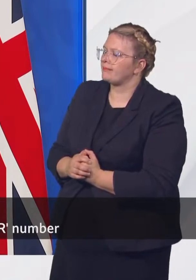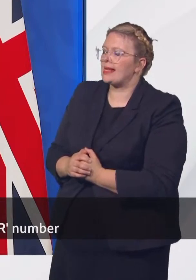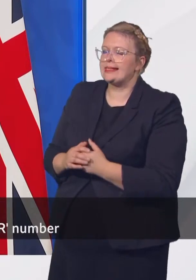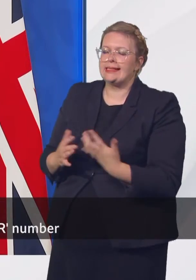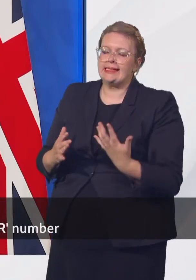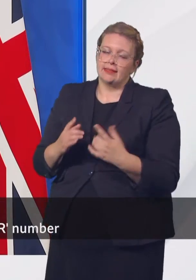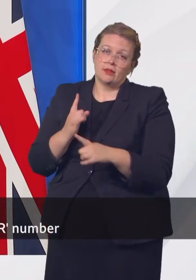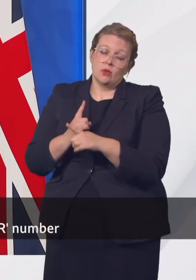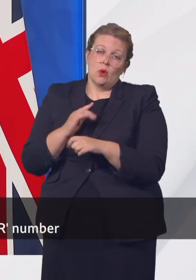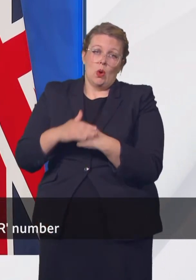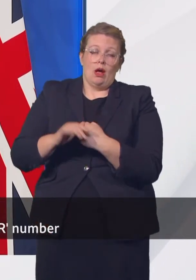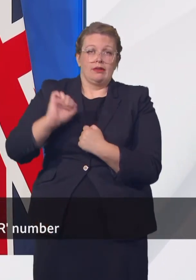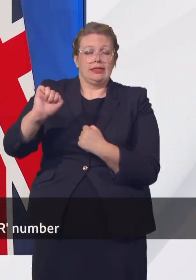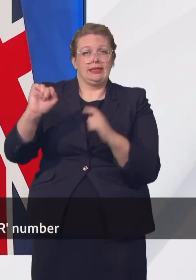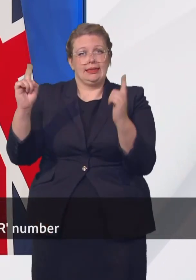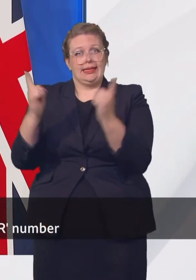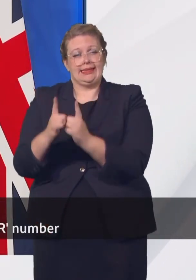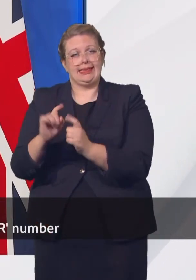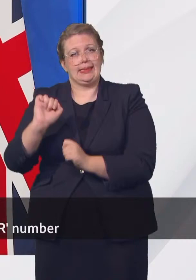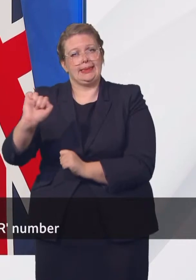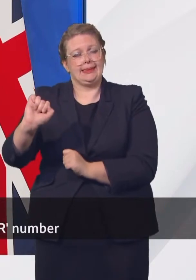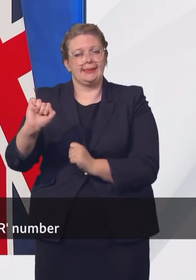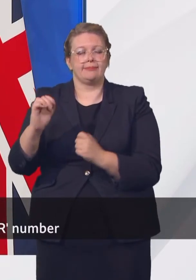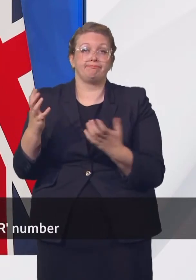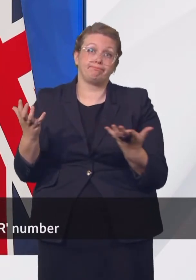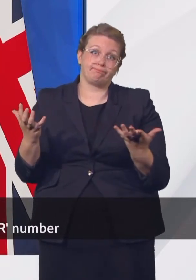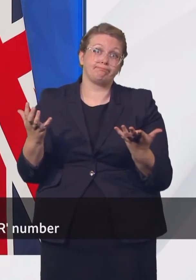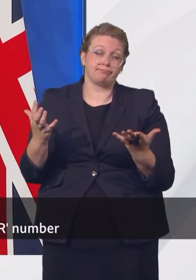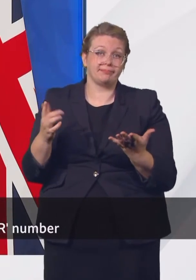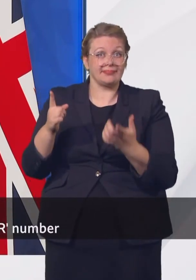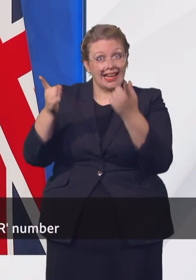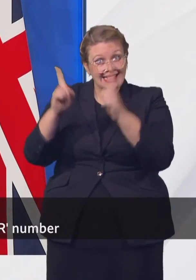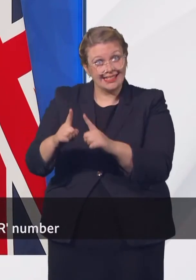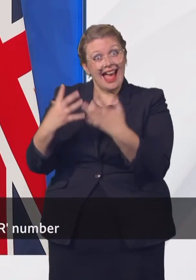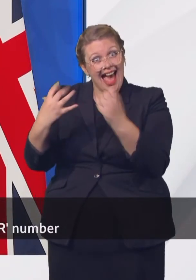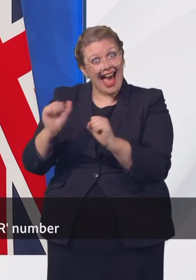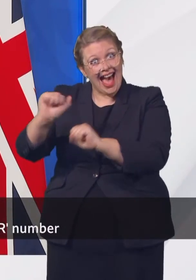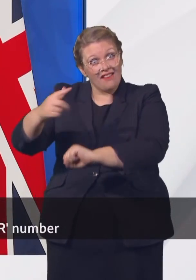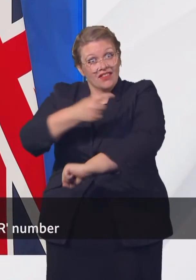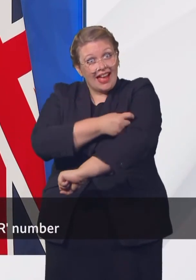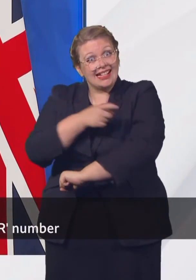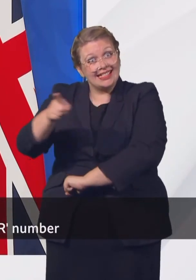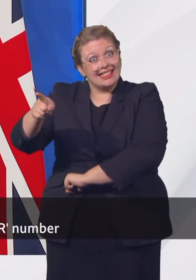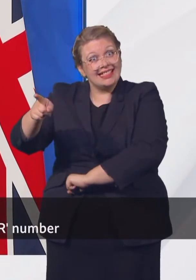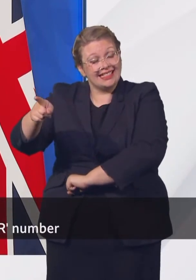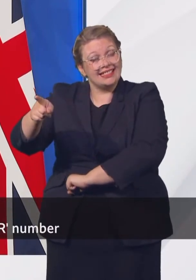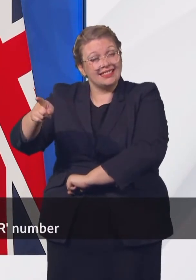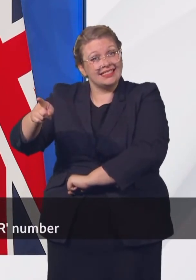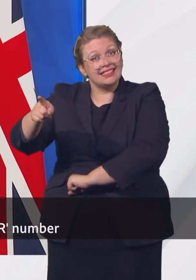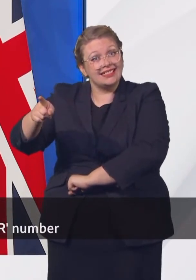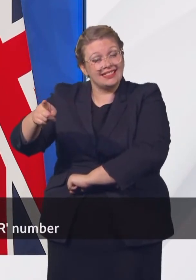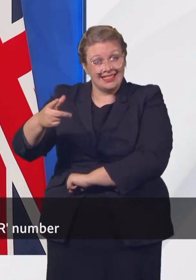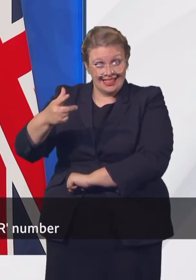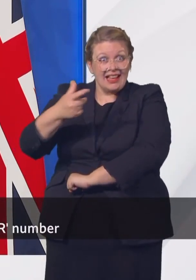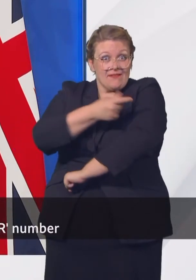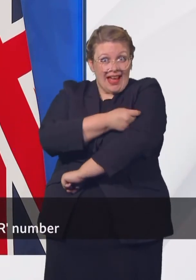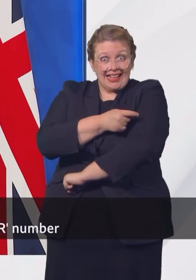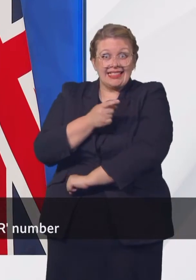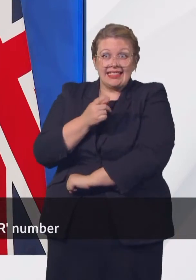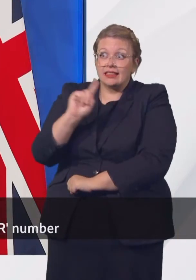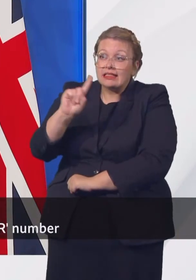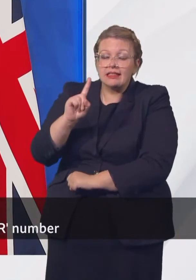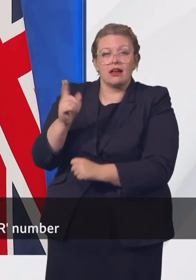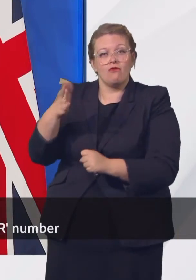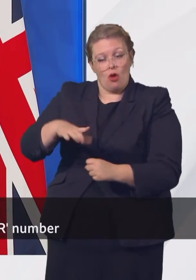India is that they obviously have a vaccination program which is largely driven by the Oxford